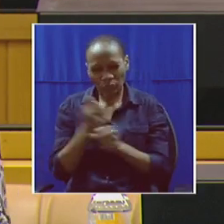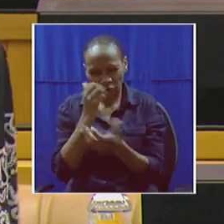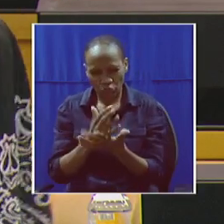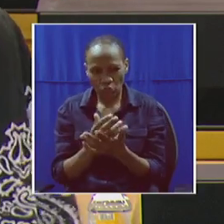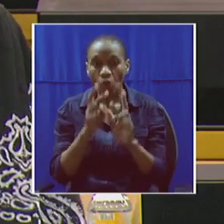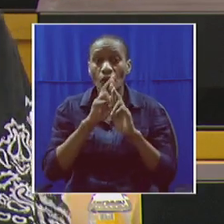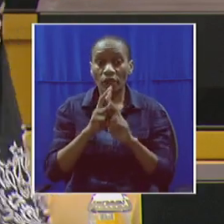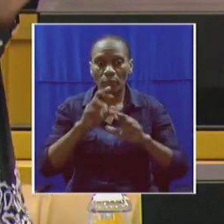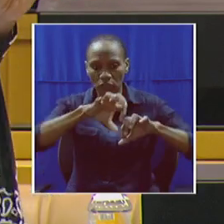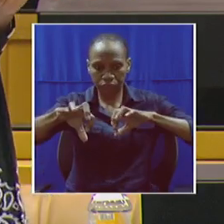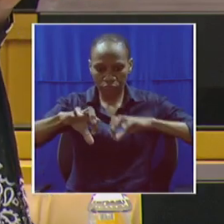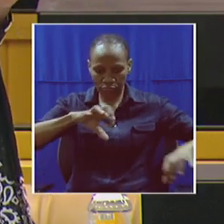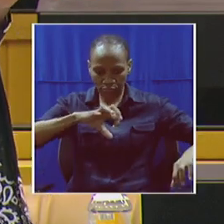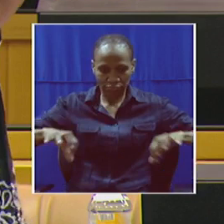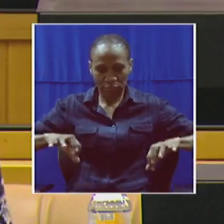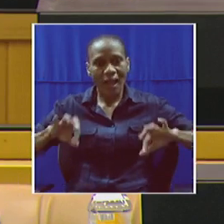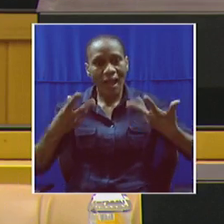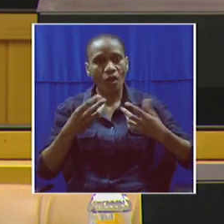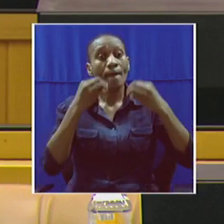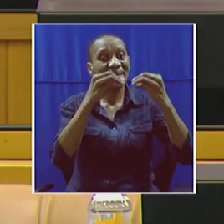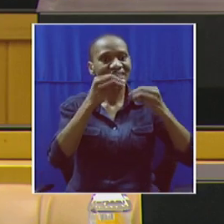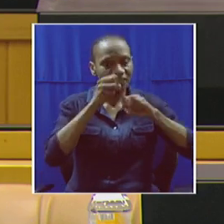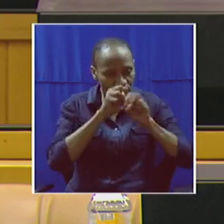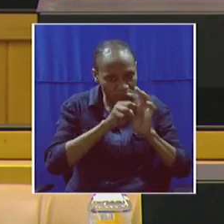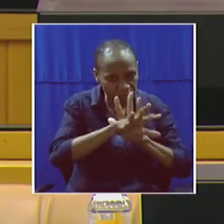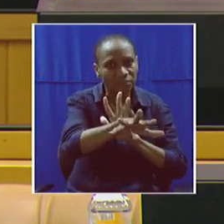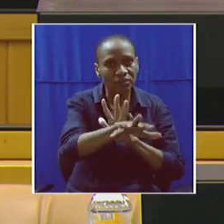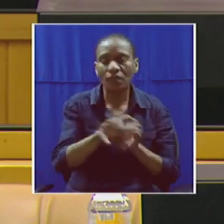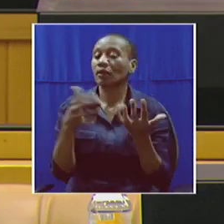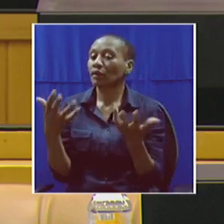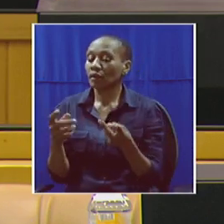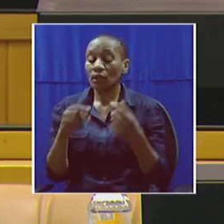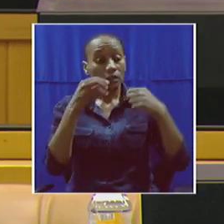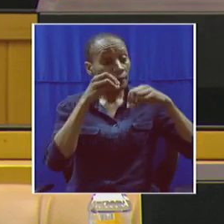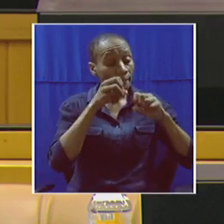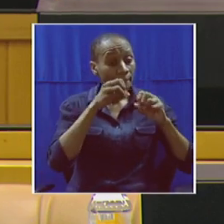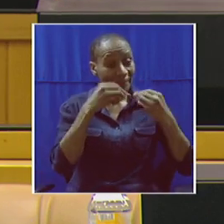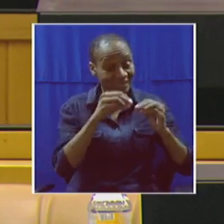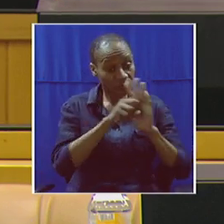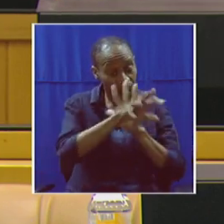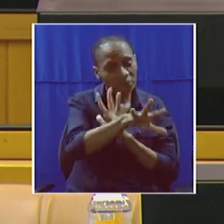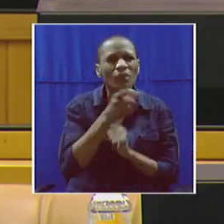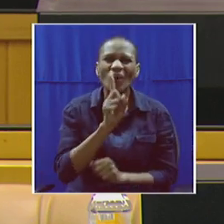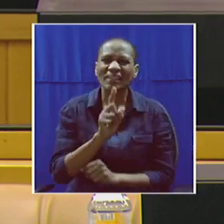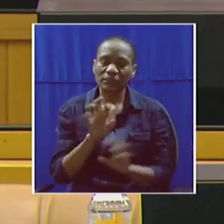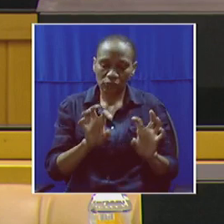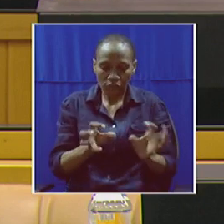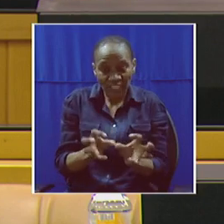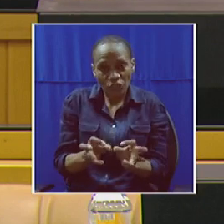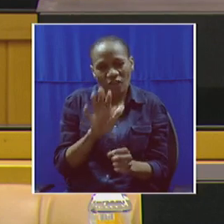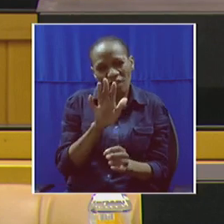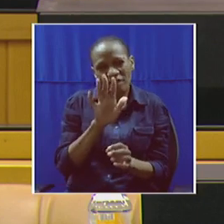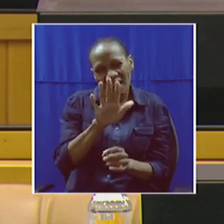report on the commercial aspect and the public aspect the commercial aspect it's your radio station 5